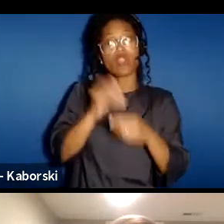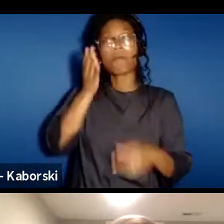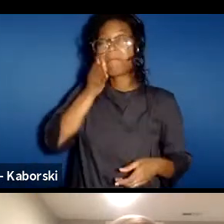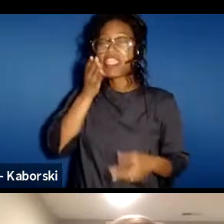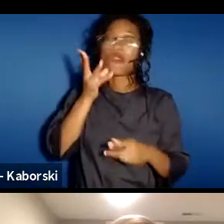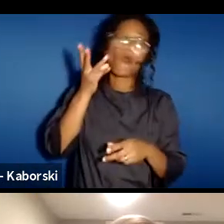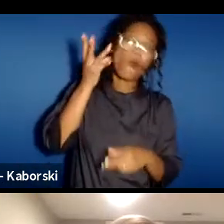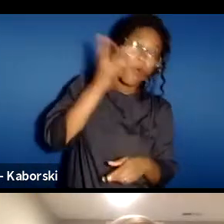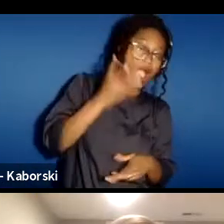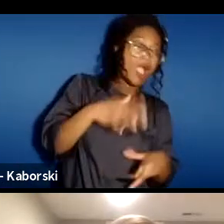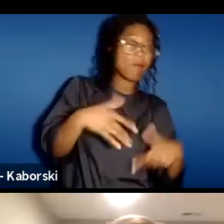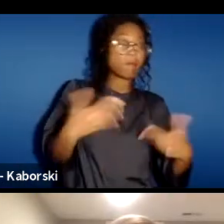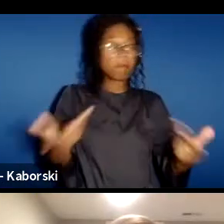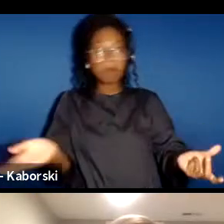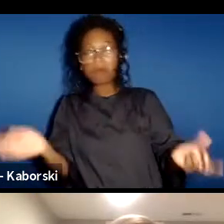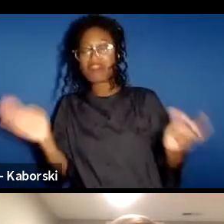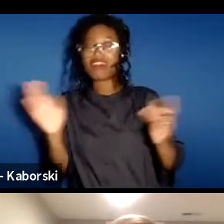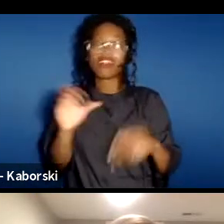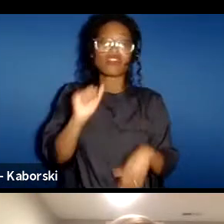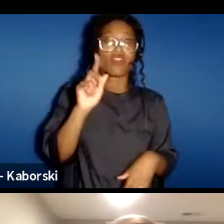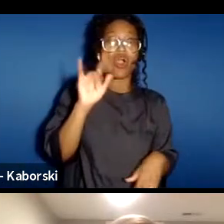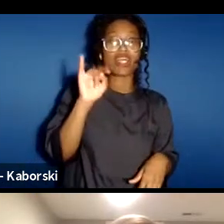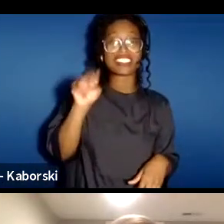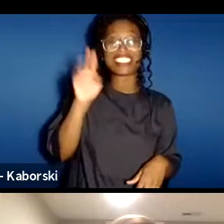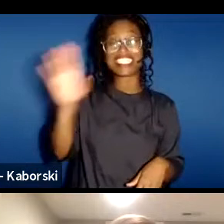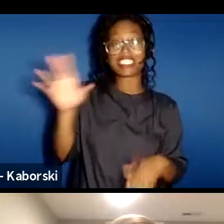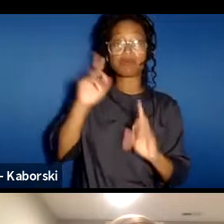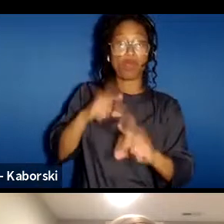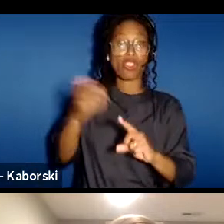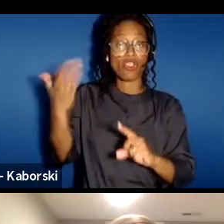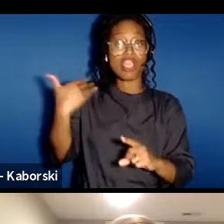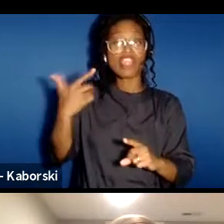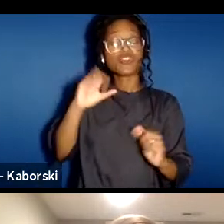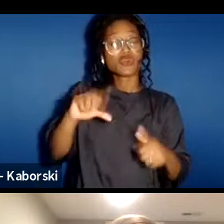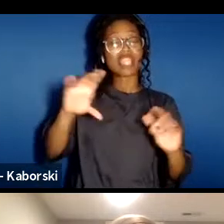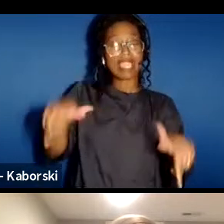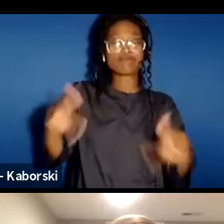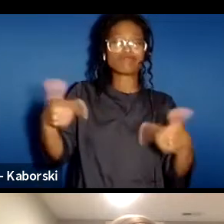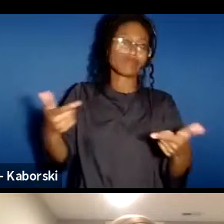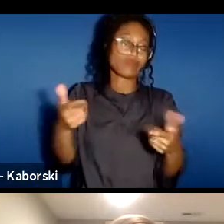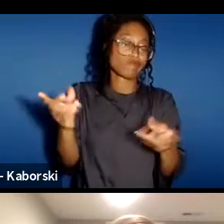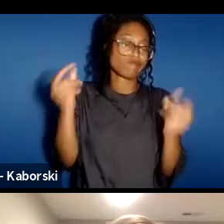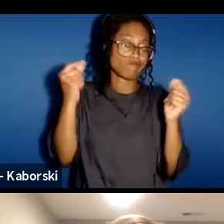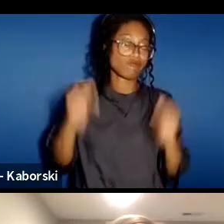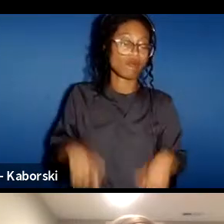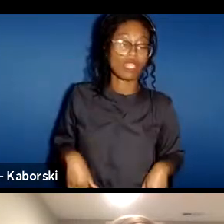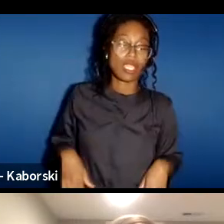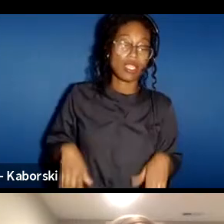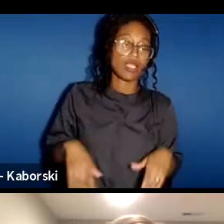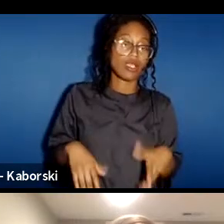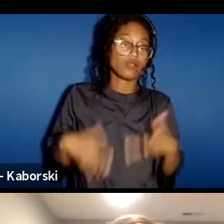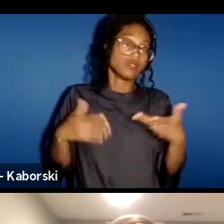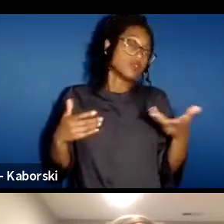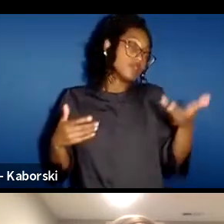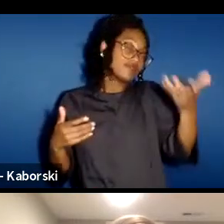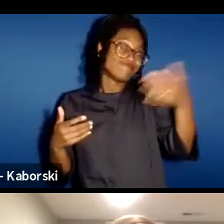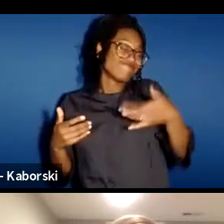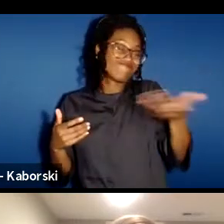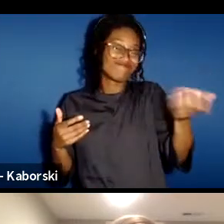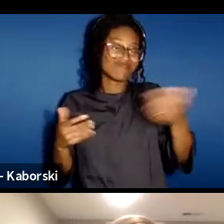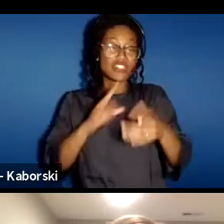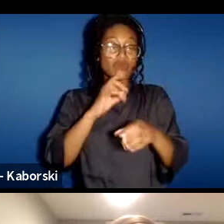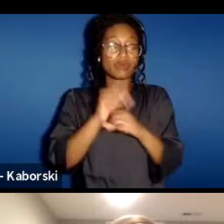wine, and to Austin's point earlier, things that you can turn over quickly, it's hard not to